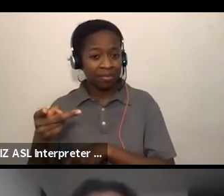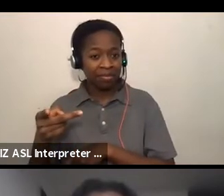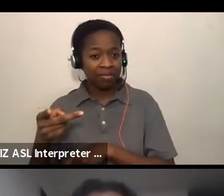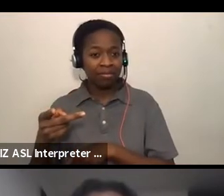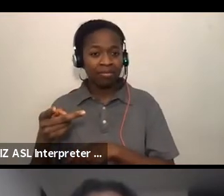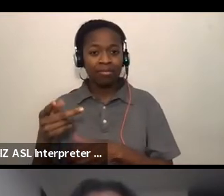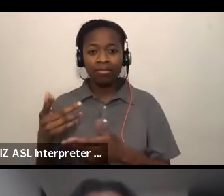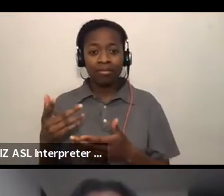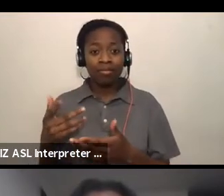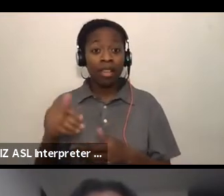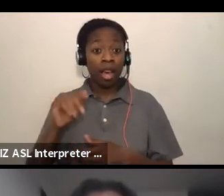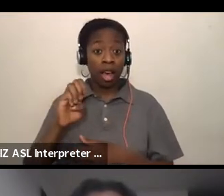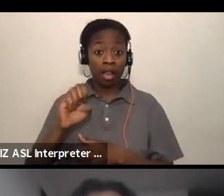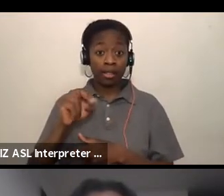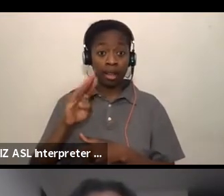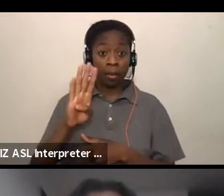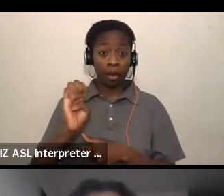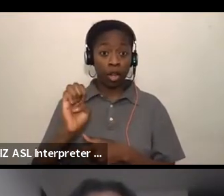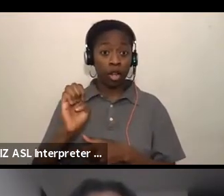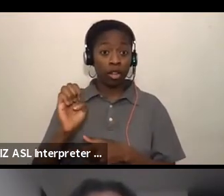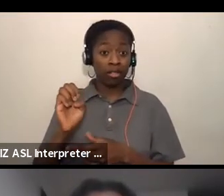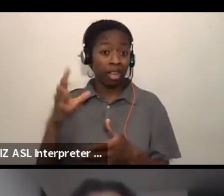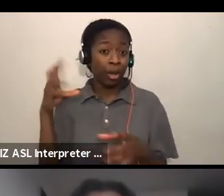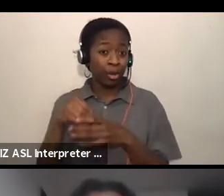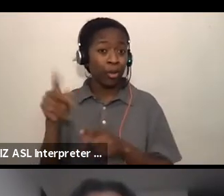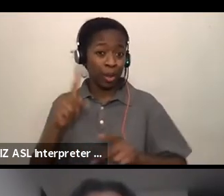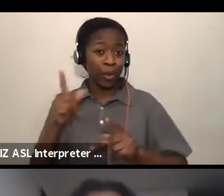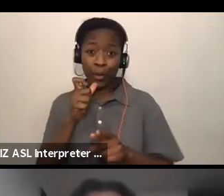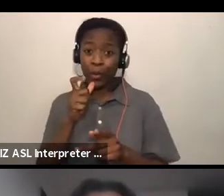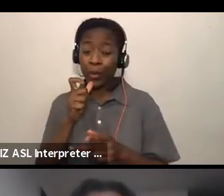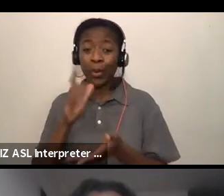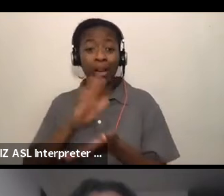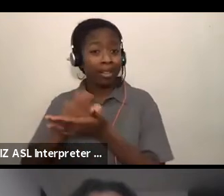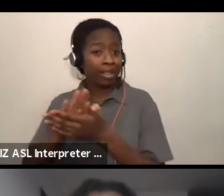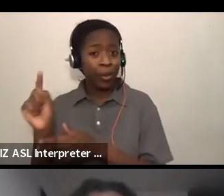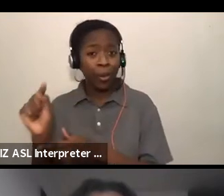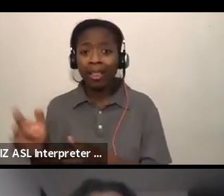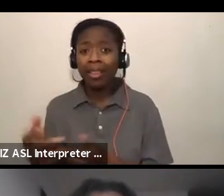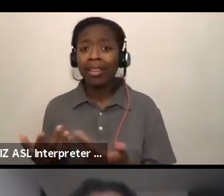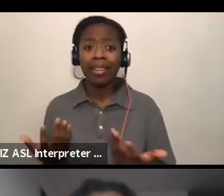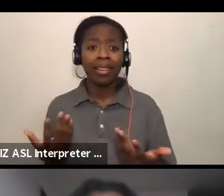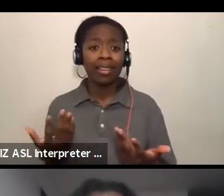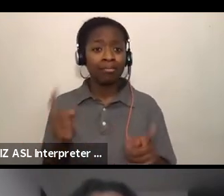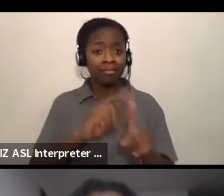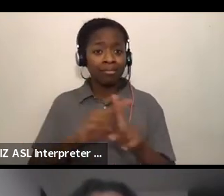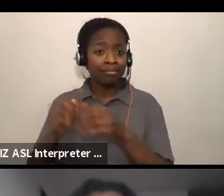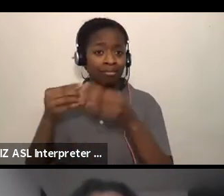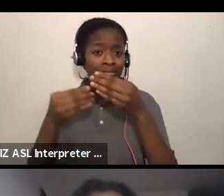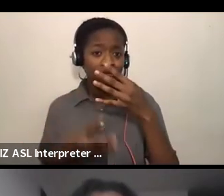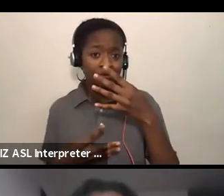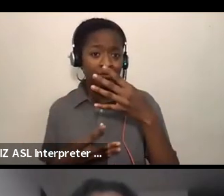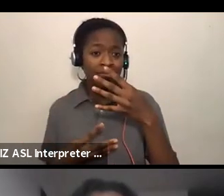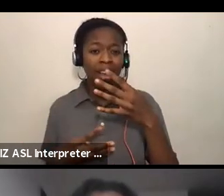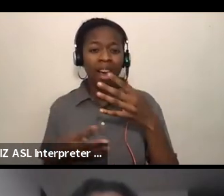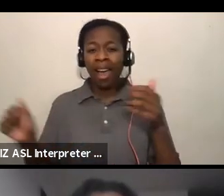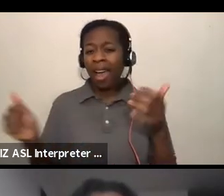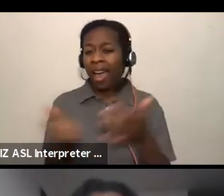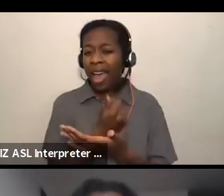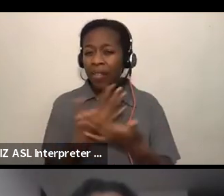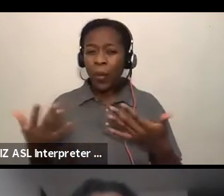not a welcoming space, you know, the actors can't do what they gotta do, the audience don't want to be there, like, everybody is essential,